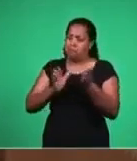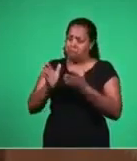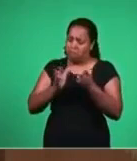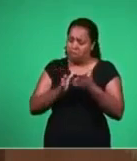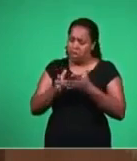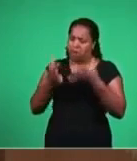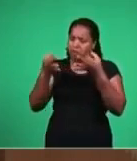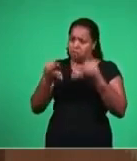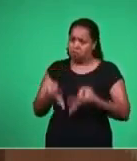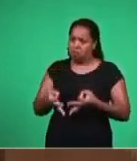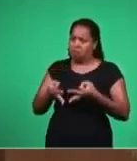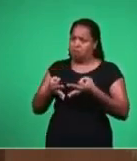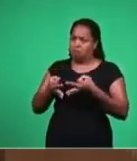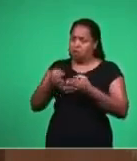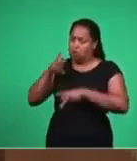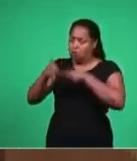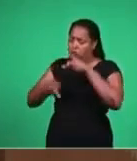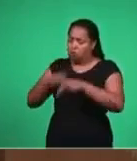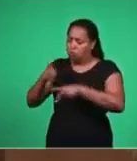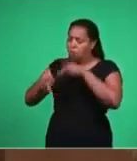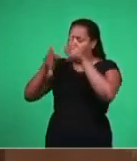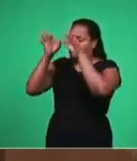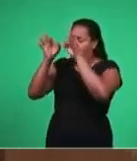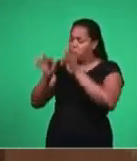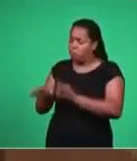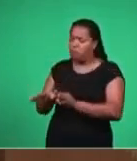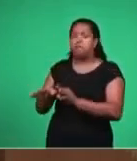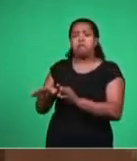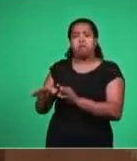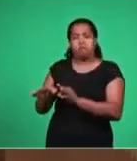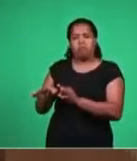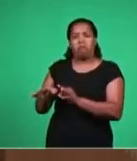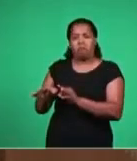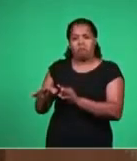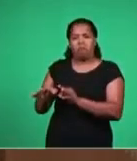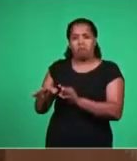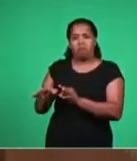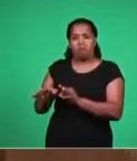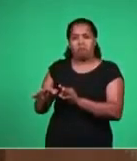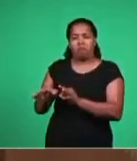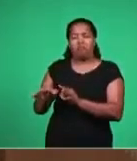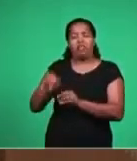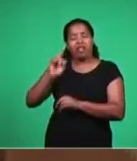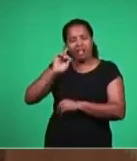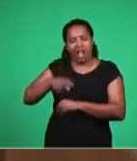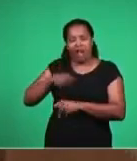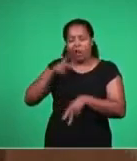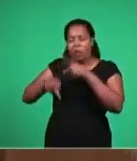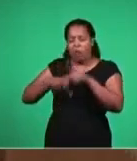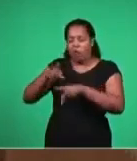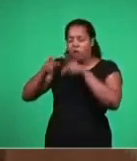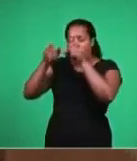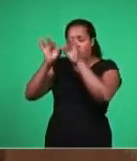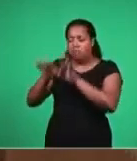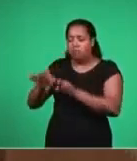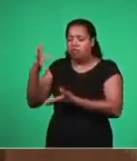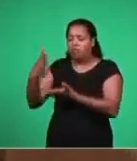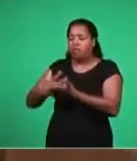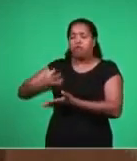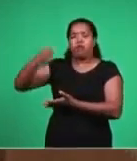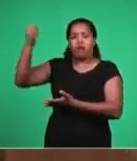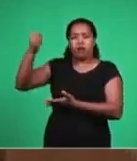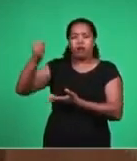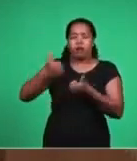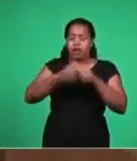We're going to talk about the excellent people. The people that are excellent. Our people are noble people.